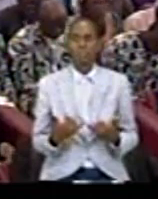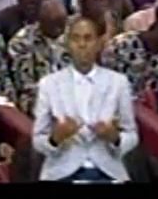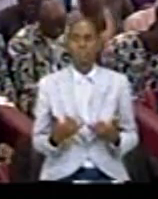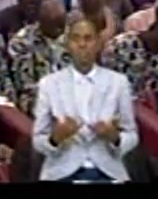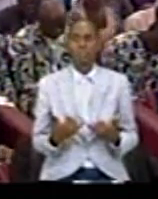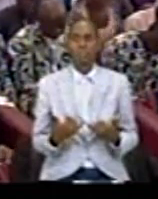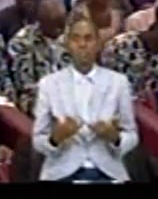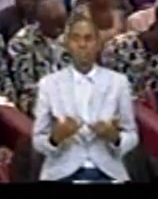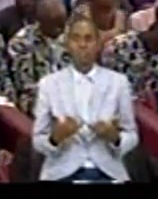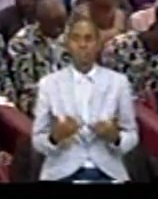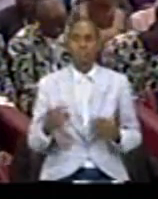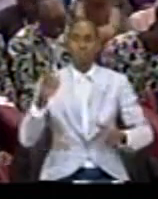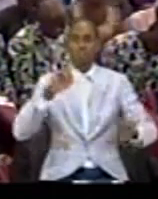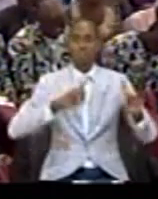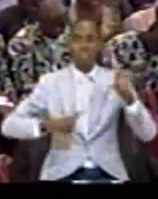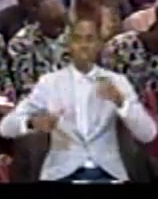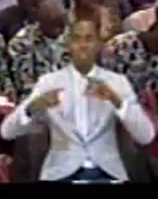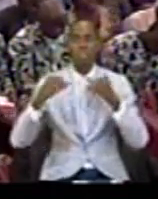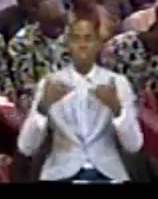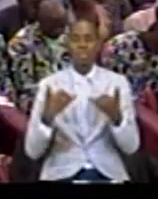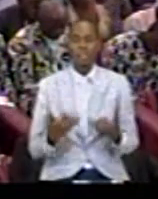Raise your voice now.